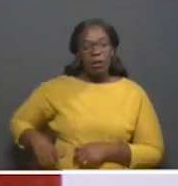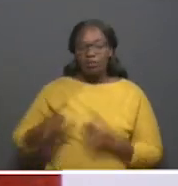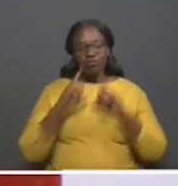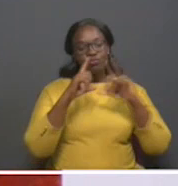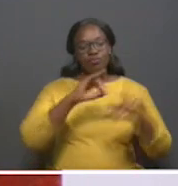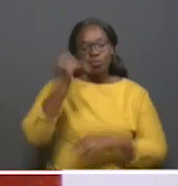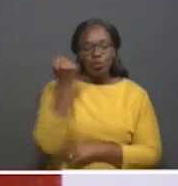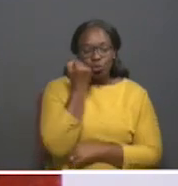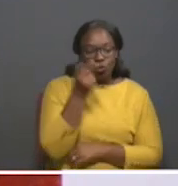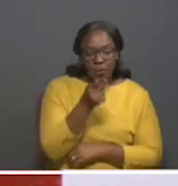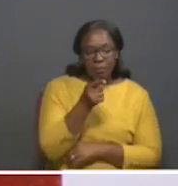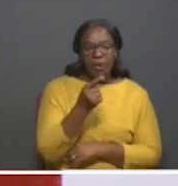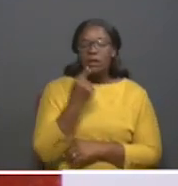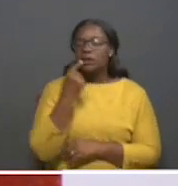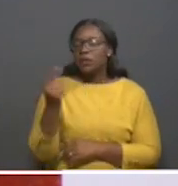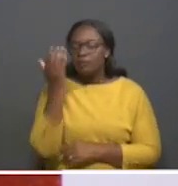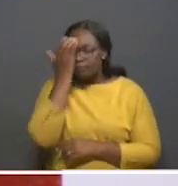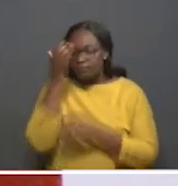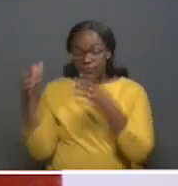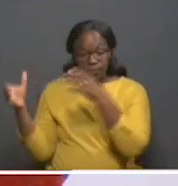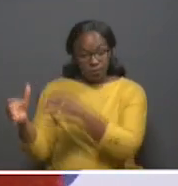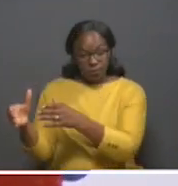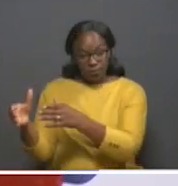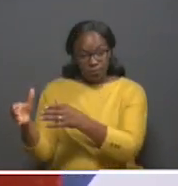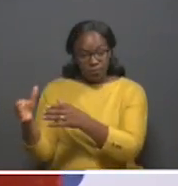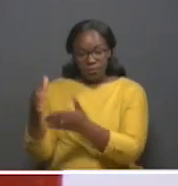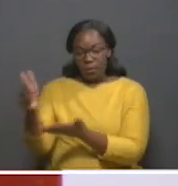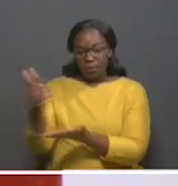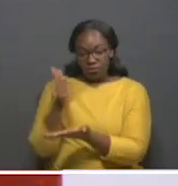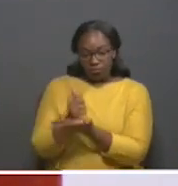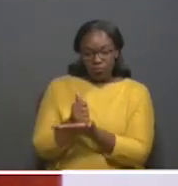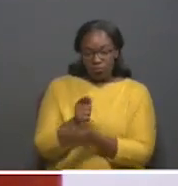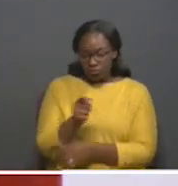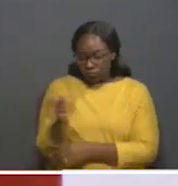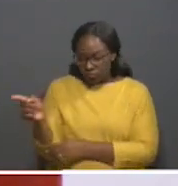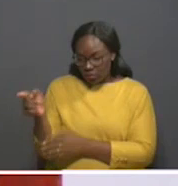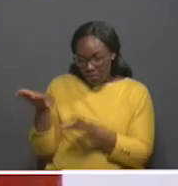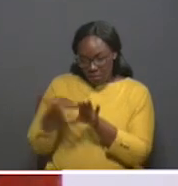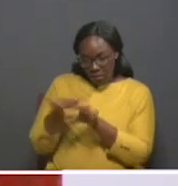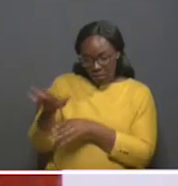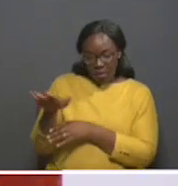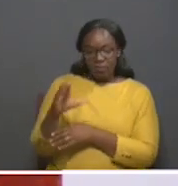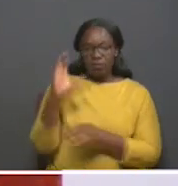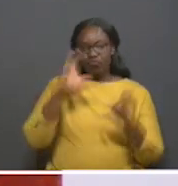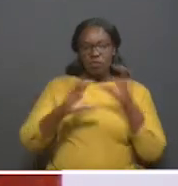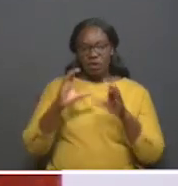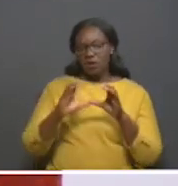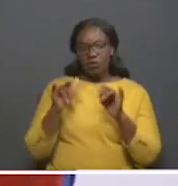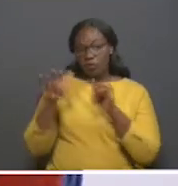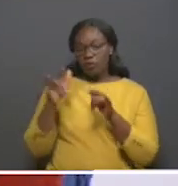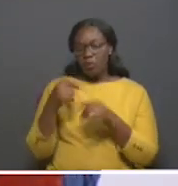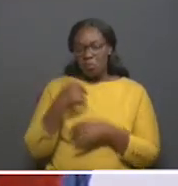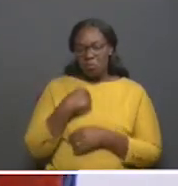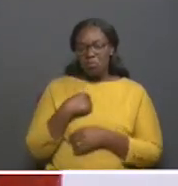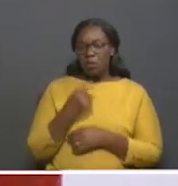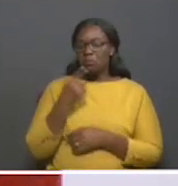Joshua, "Say to the Israelites, appoint among you cities of refuge, of which I spoke